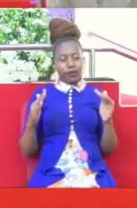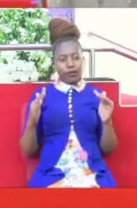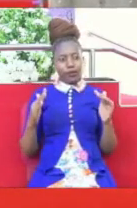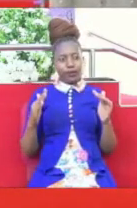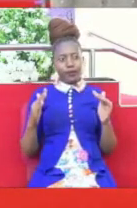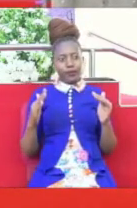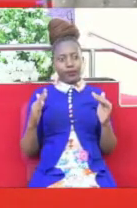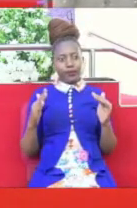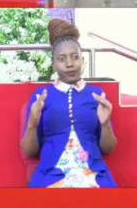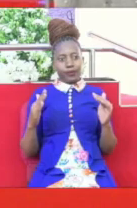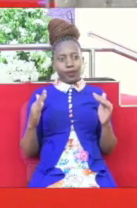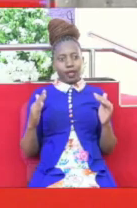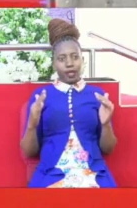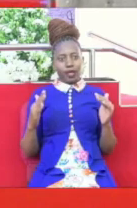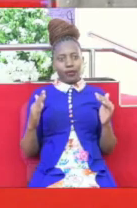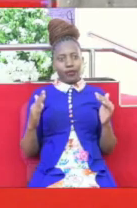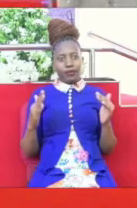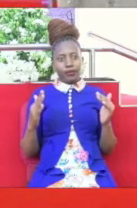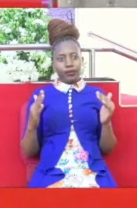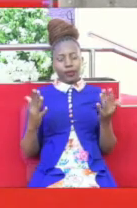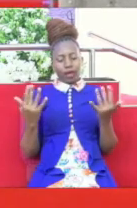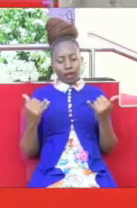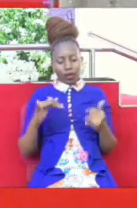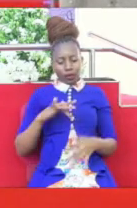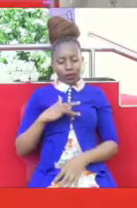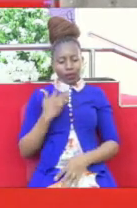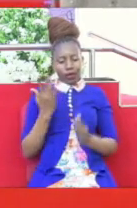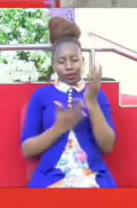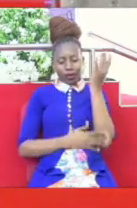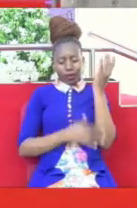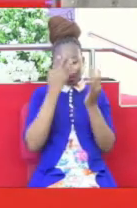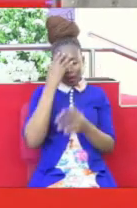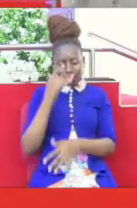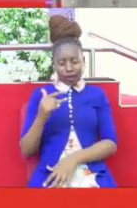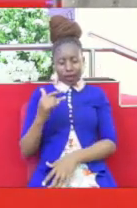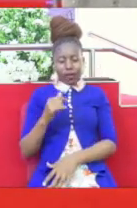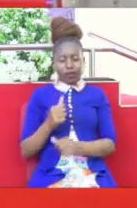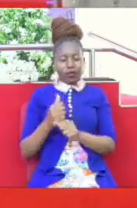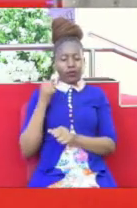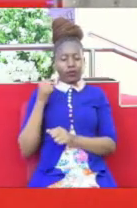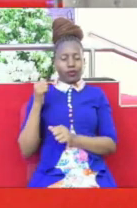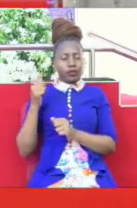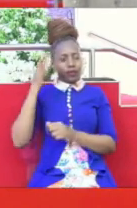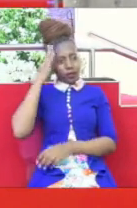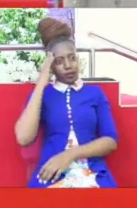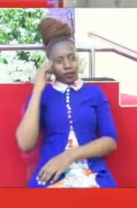Somali over. Na unasikia kwa sababu usikia vibaya kwa sababu haukumleta yule Msomali pale. There's a good chance that you would put out the bishop